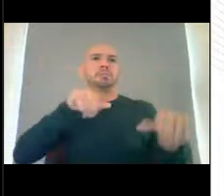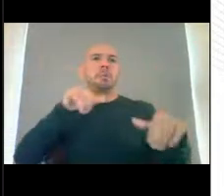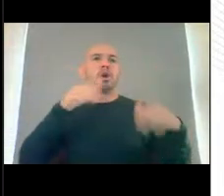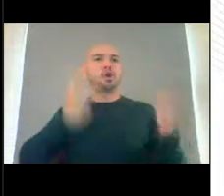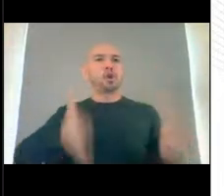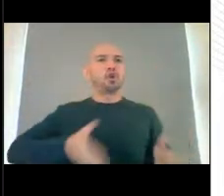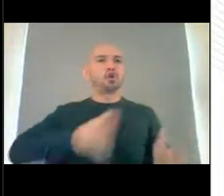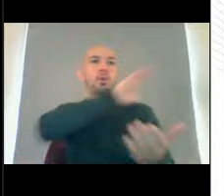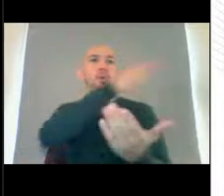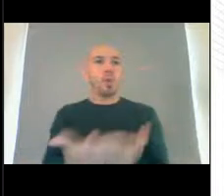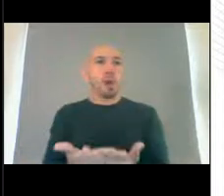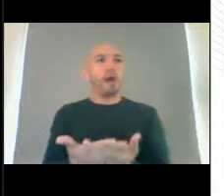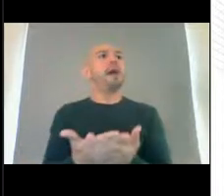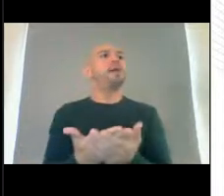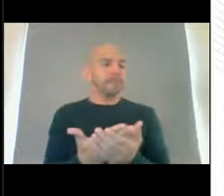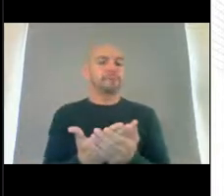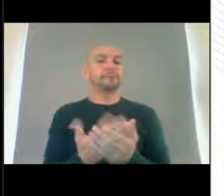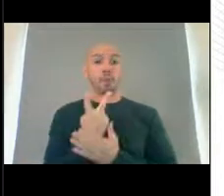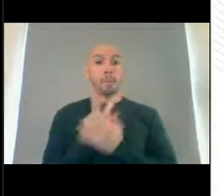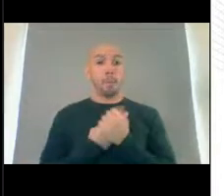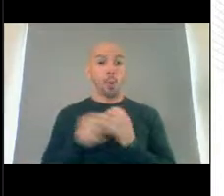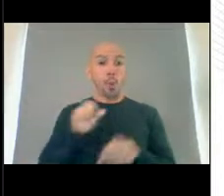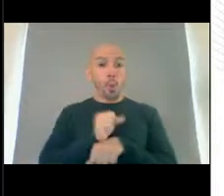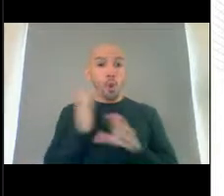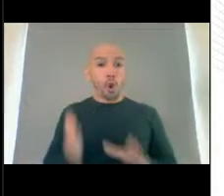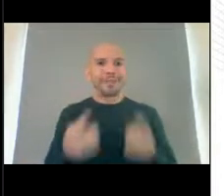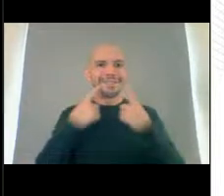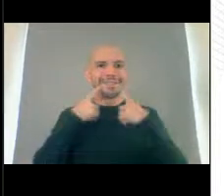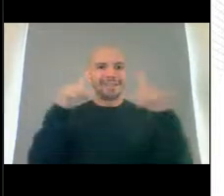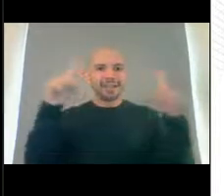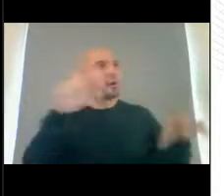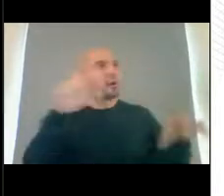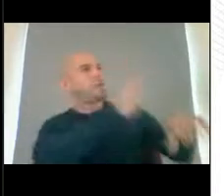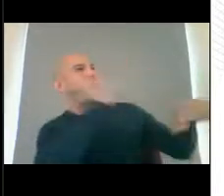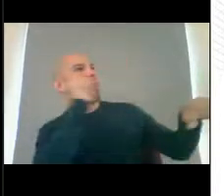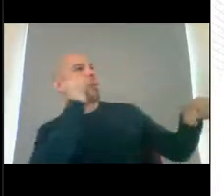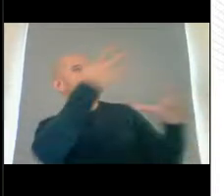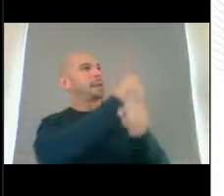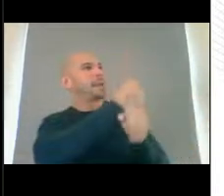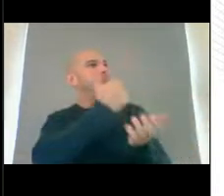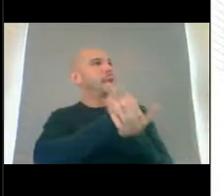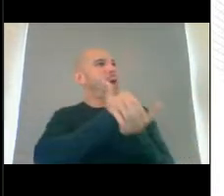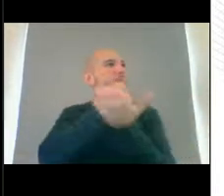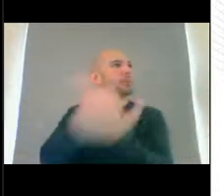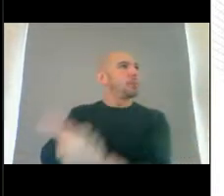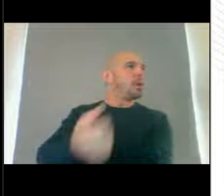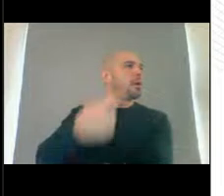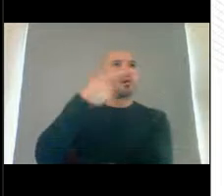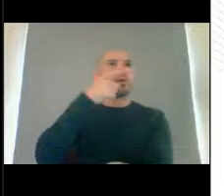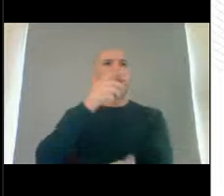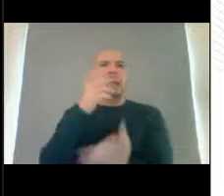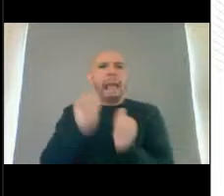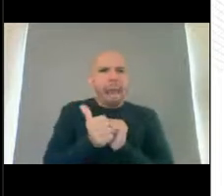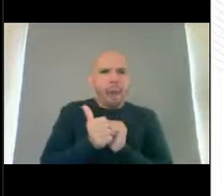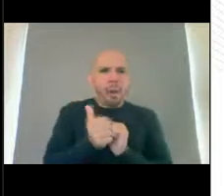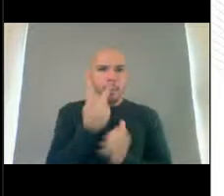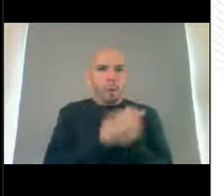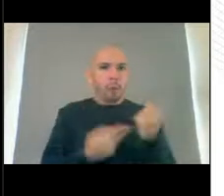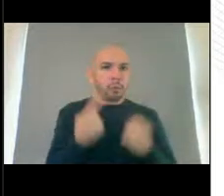were able to uh successfully get get help to them through their their keen eyes and their their quick